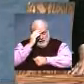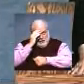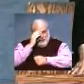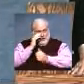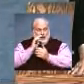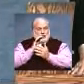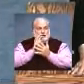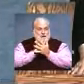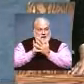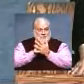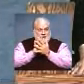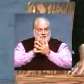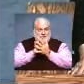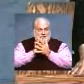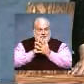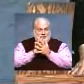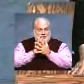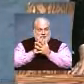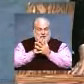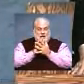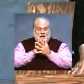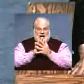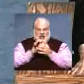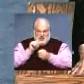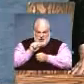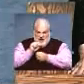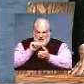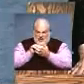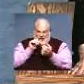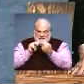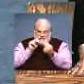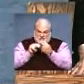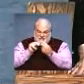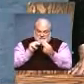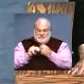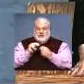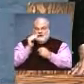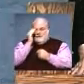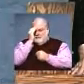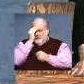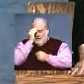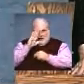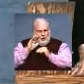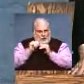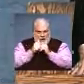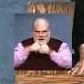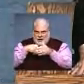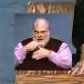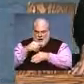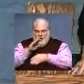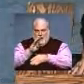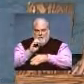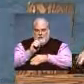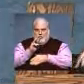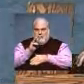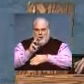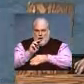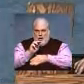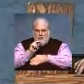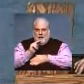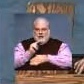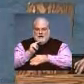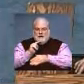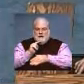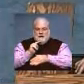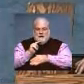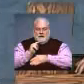freeway, but I don't know how to get out on Bowman during peak times. every single one of you are so